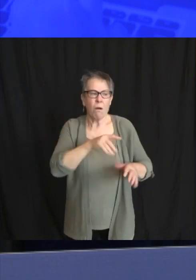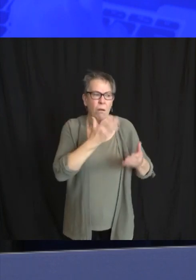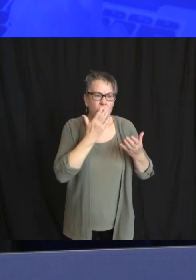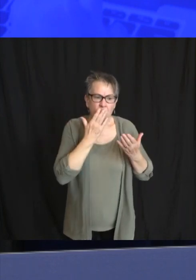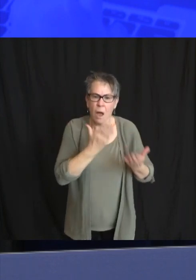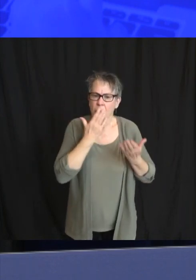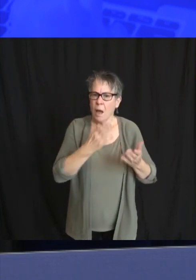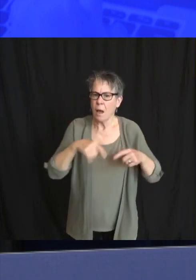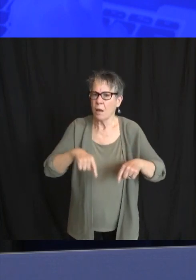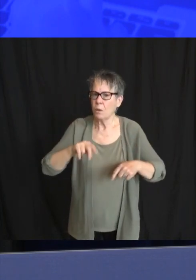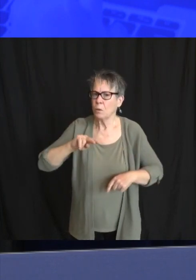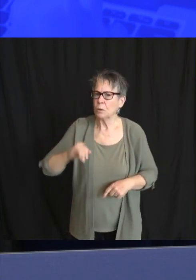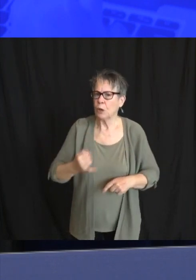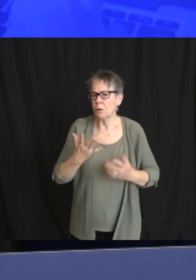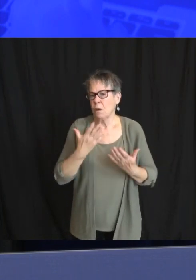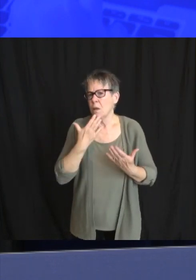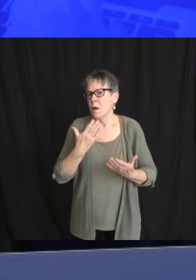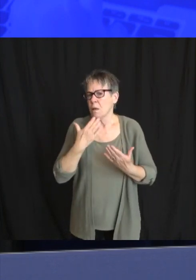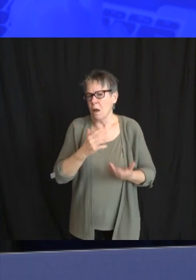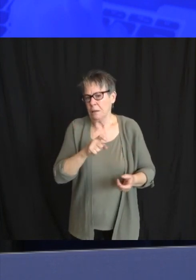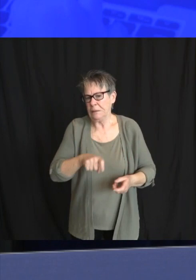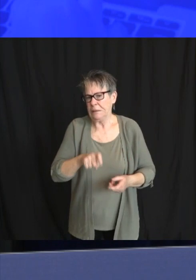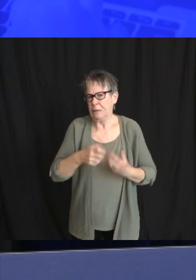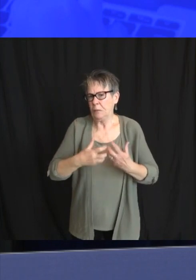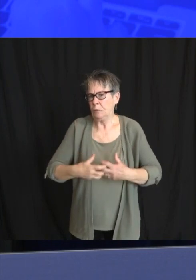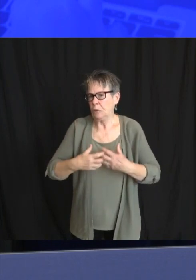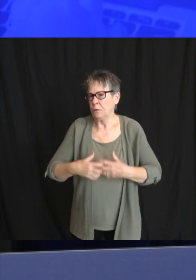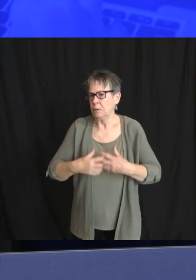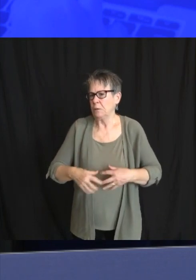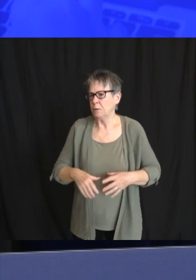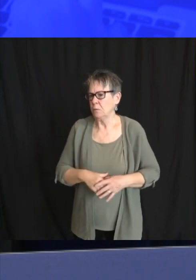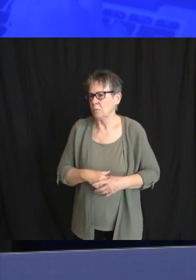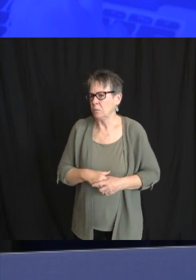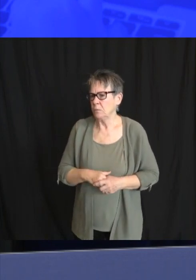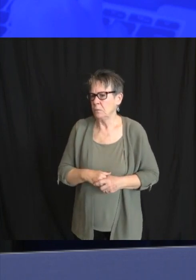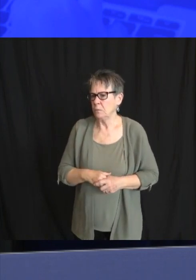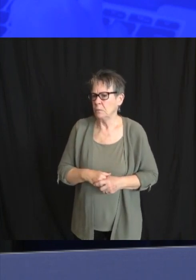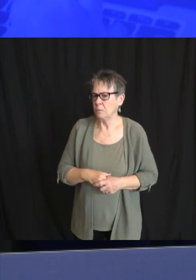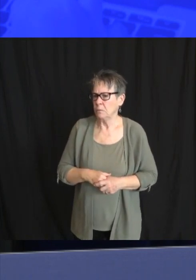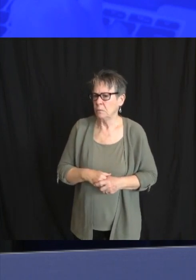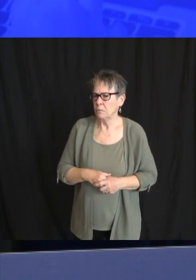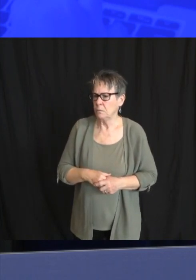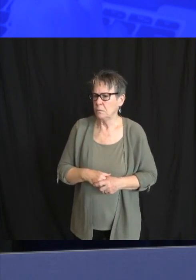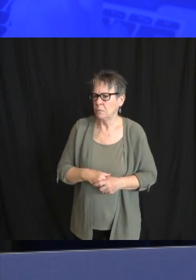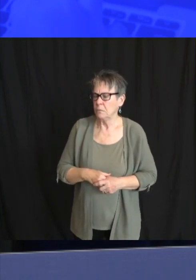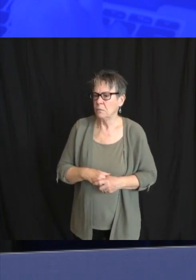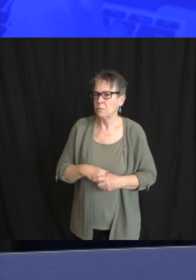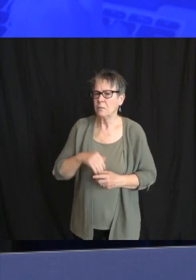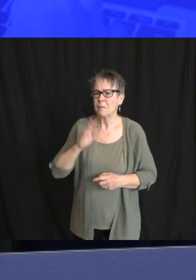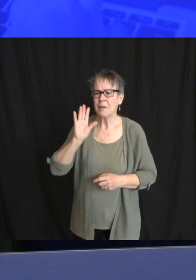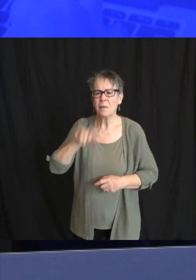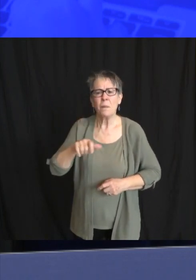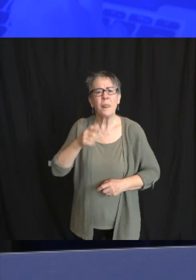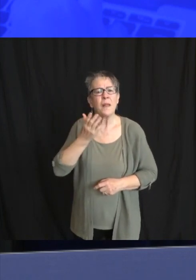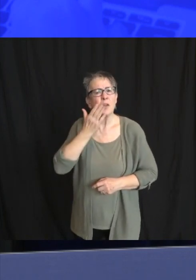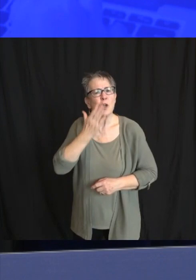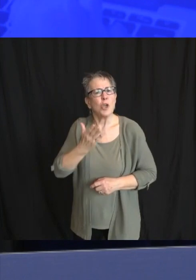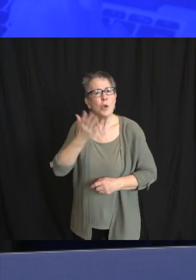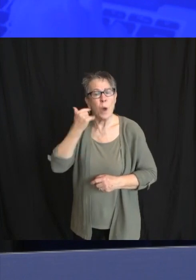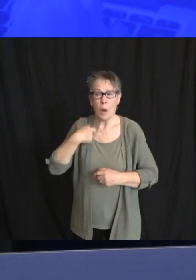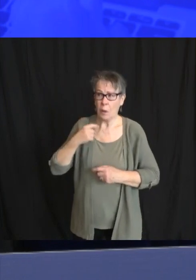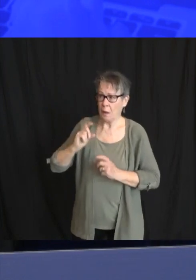good sign when we're getting ventilators back from the hospitals that we delivered to them over the last few weeks. That's all I got, Gov. Amen,